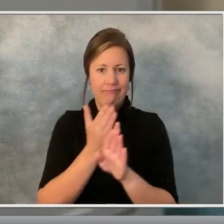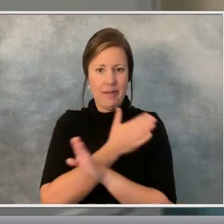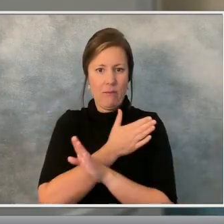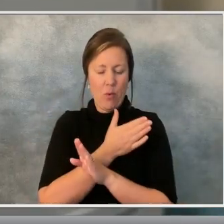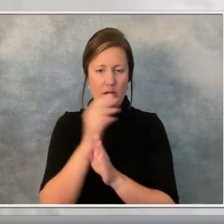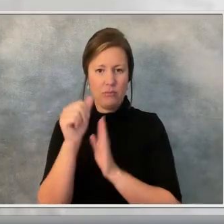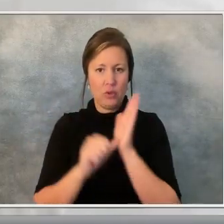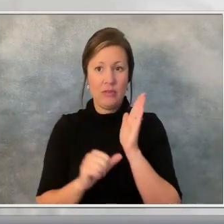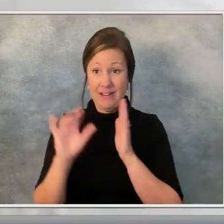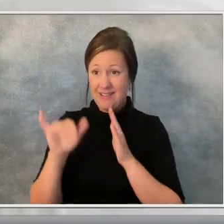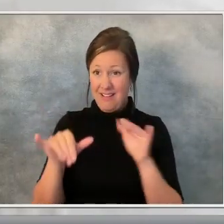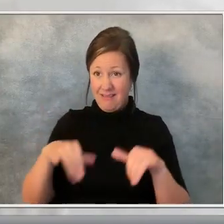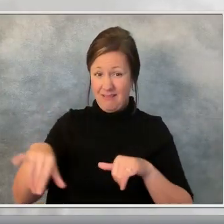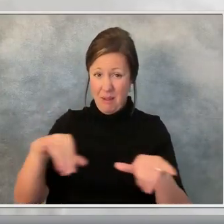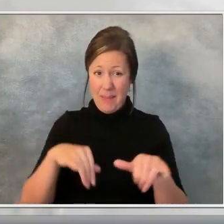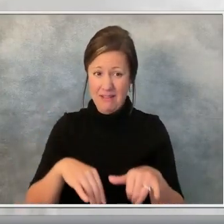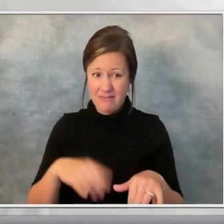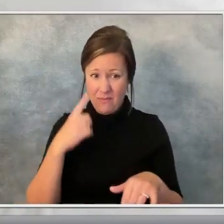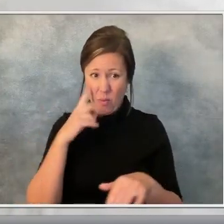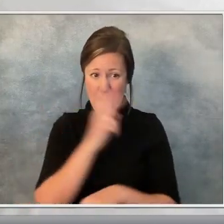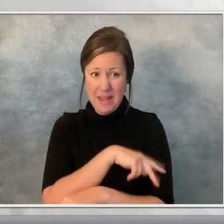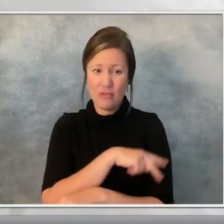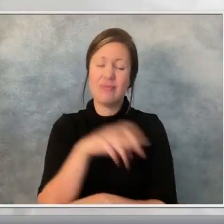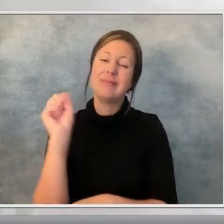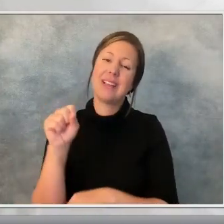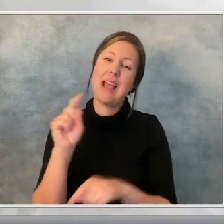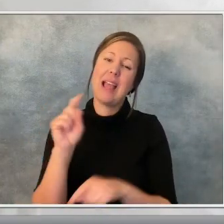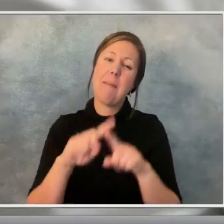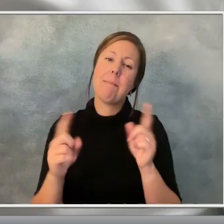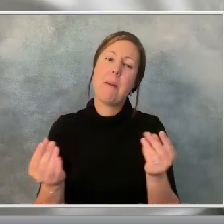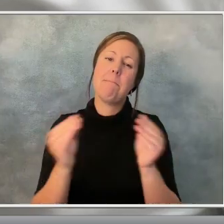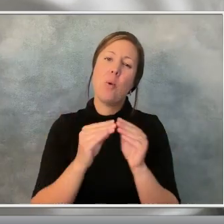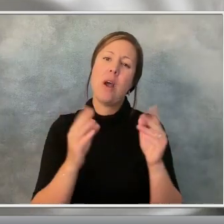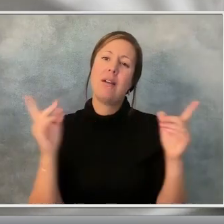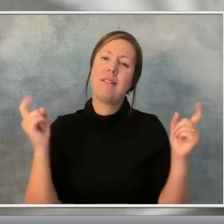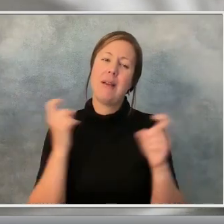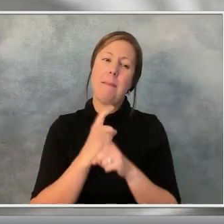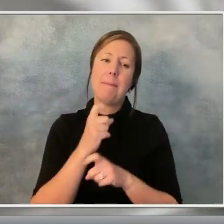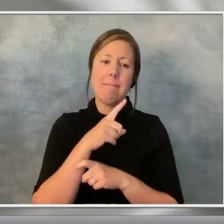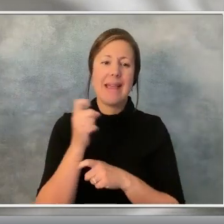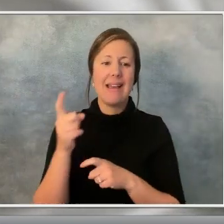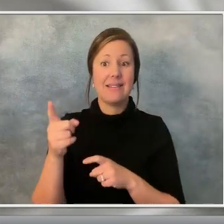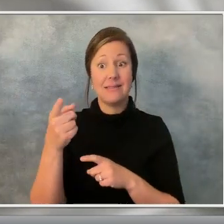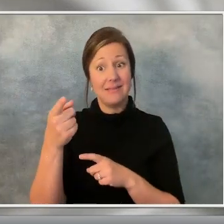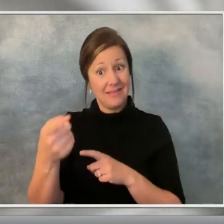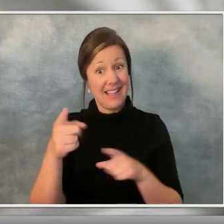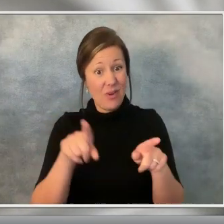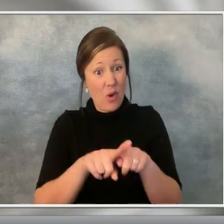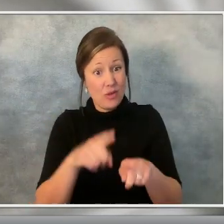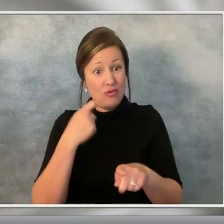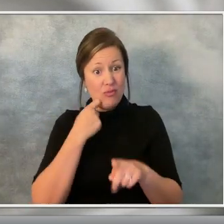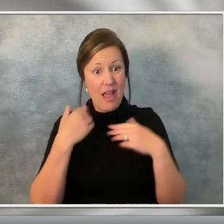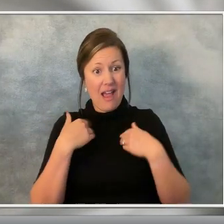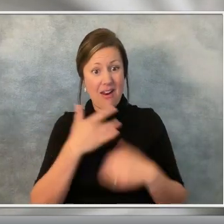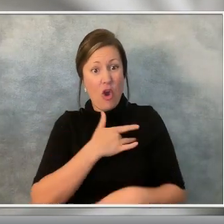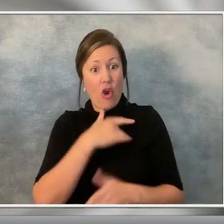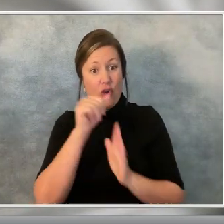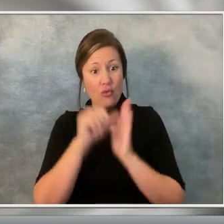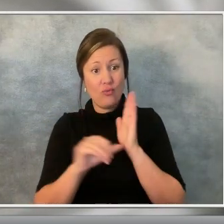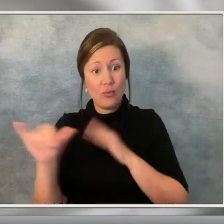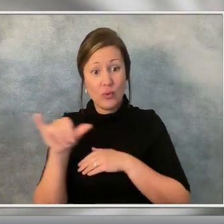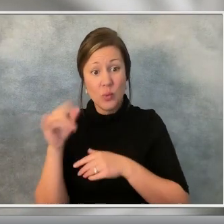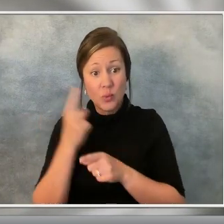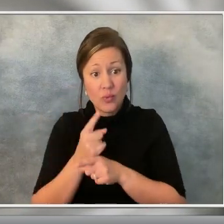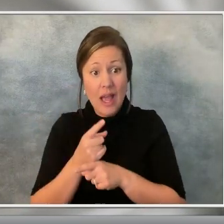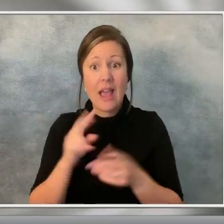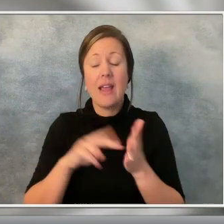Certainly this was more complicated just because there's this time that, you know, he's having to recover also from a heart transplant Right. that slowed the recovery down, but it is a very